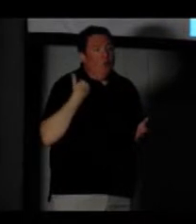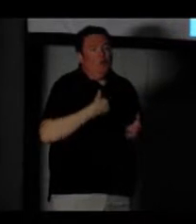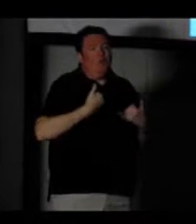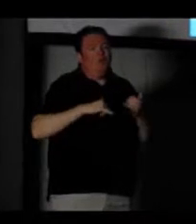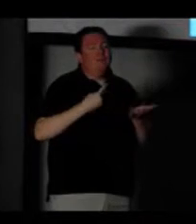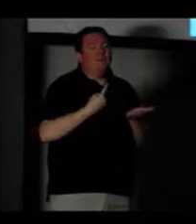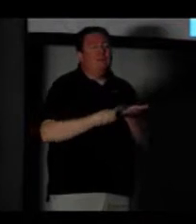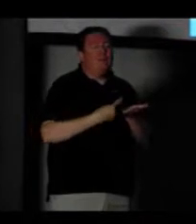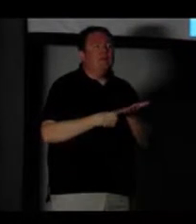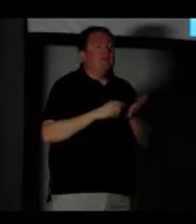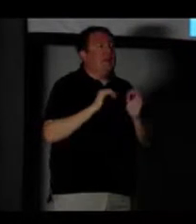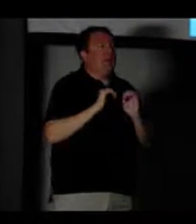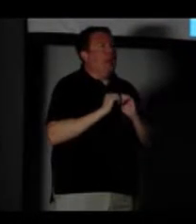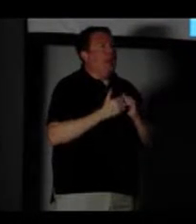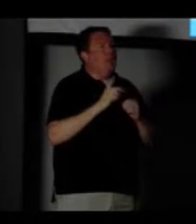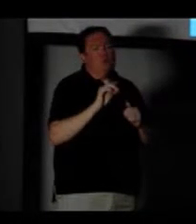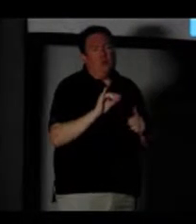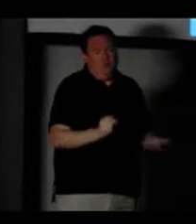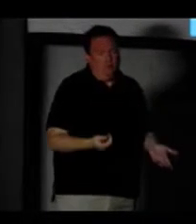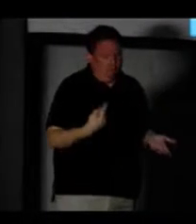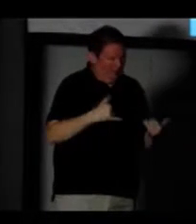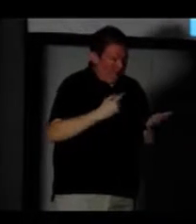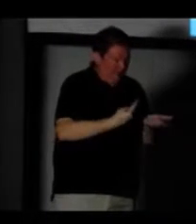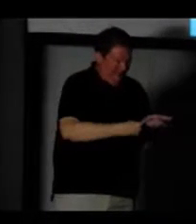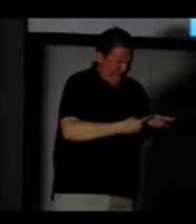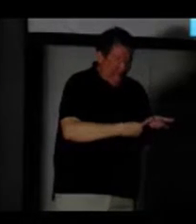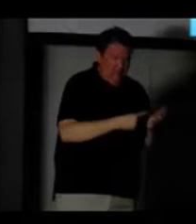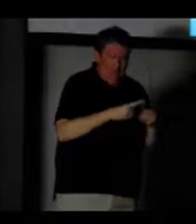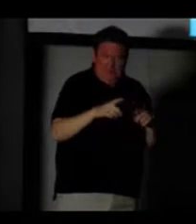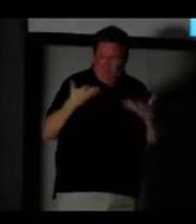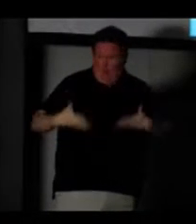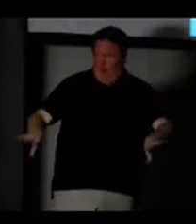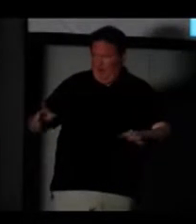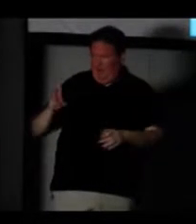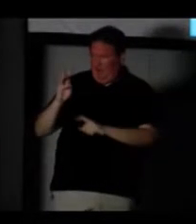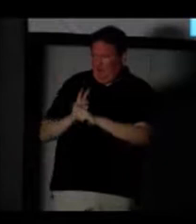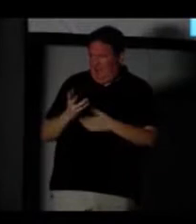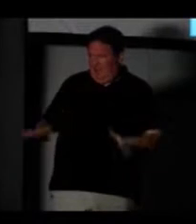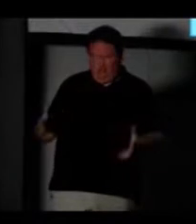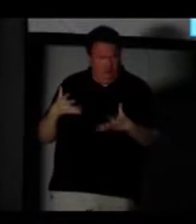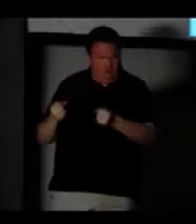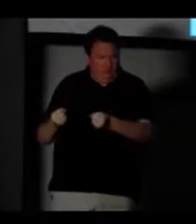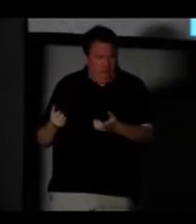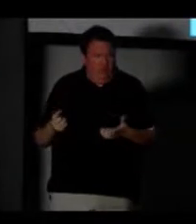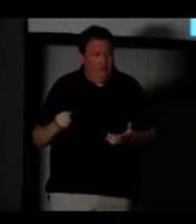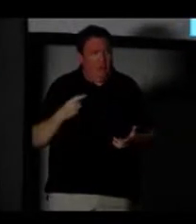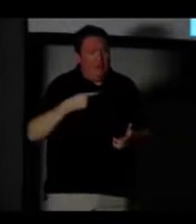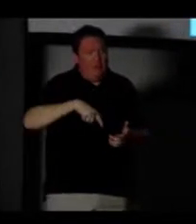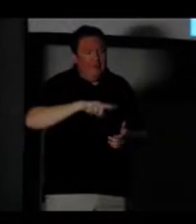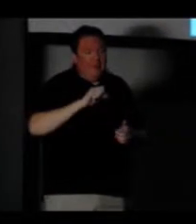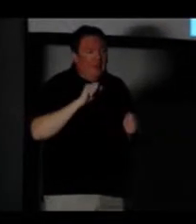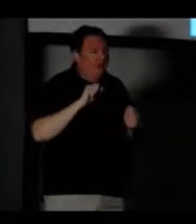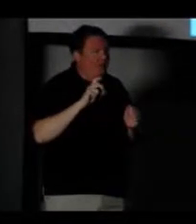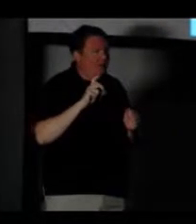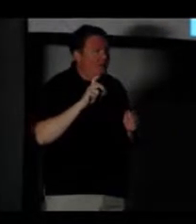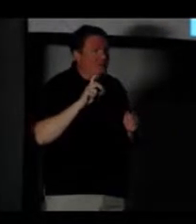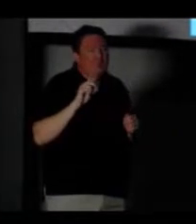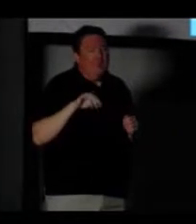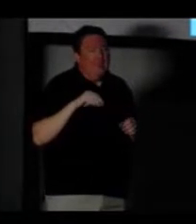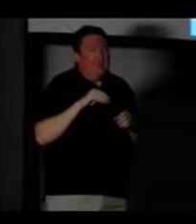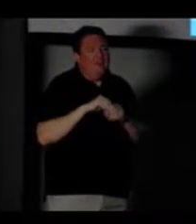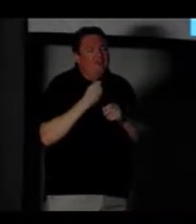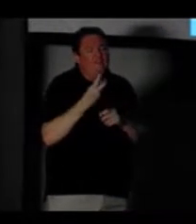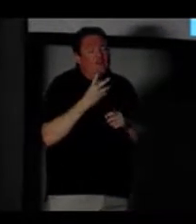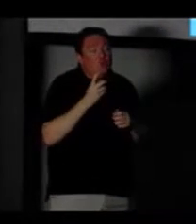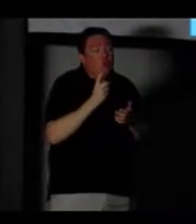discussing how one might go about it. In both of these cases, this took 6 months or so, These guys did that in a matter of weeks once we'd